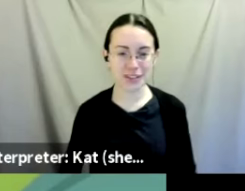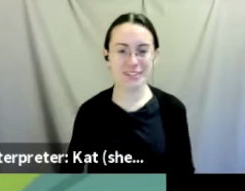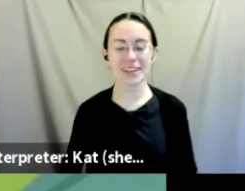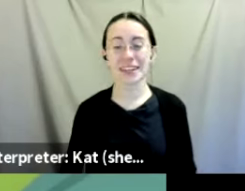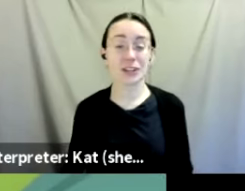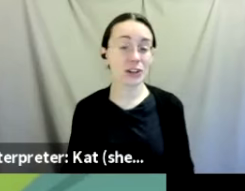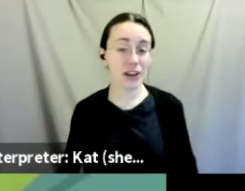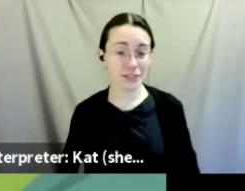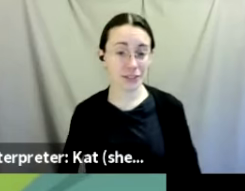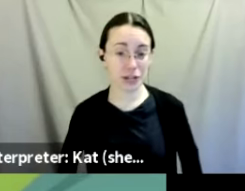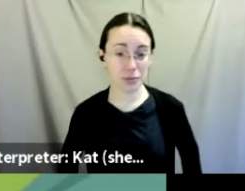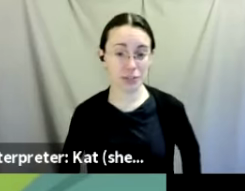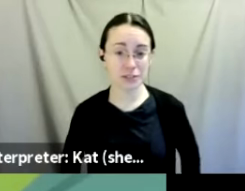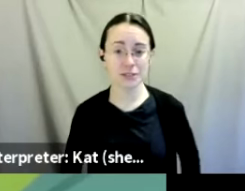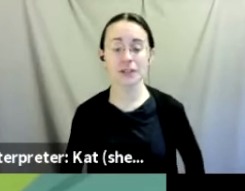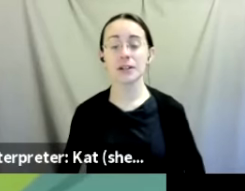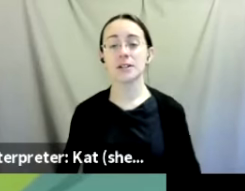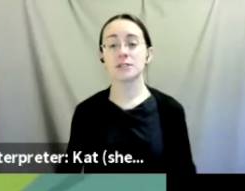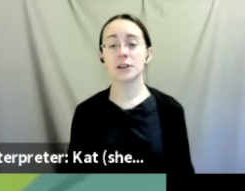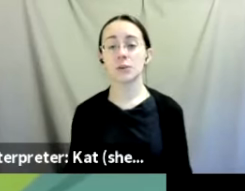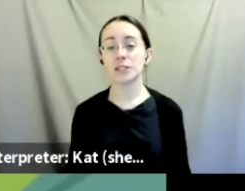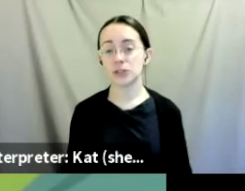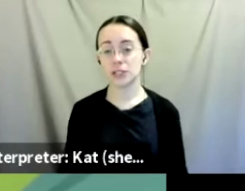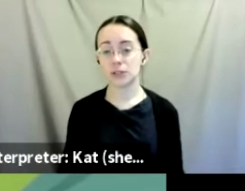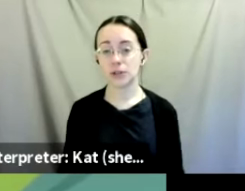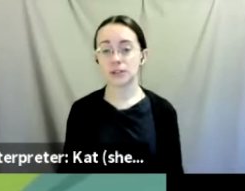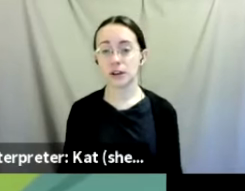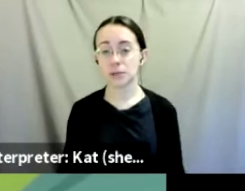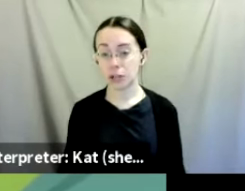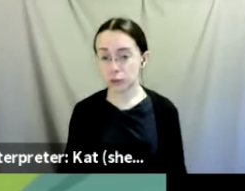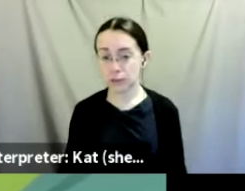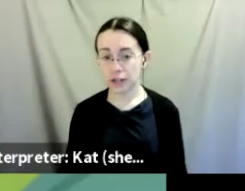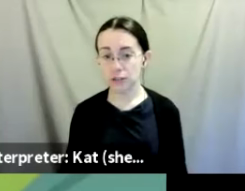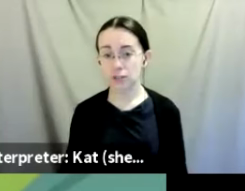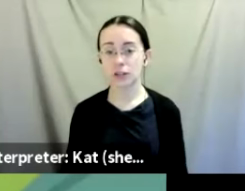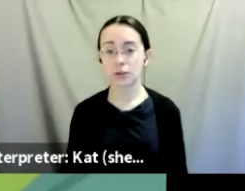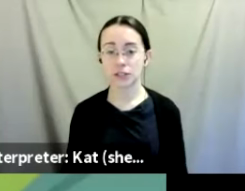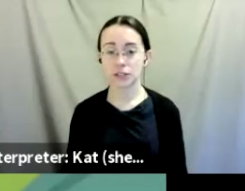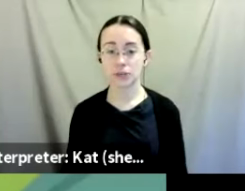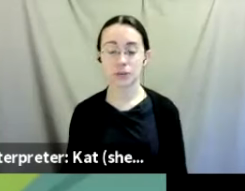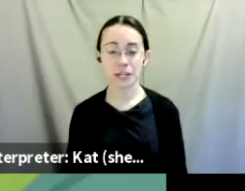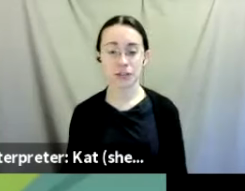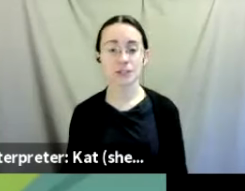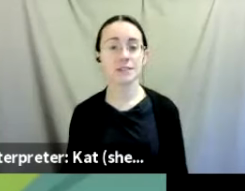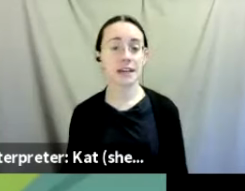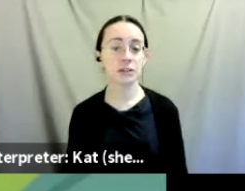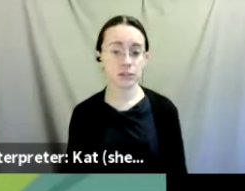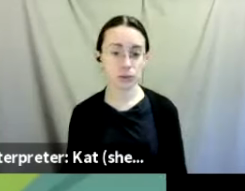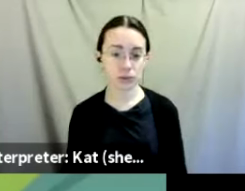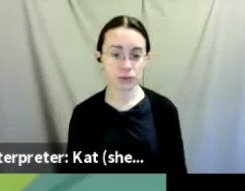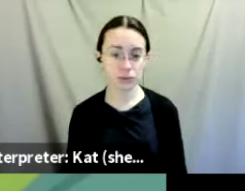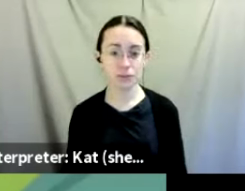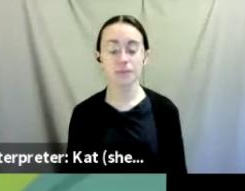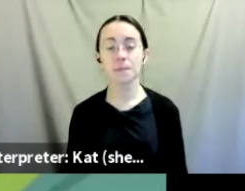or for worse, I think there are a lot of different options. So we do need to focus on medical providers, on their relationships with patients, and